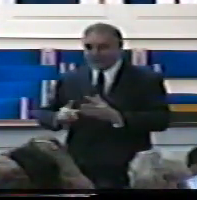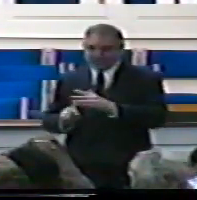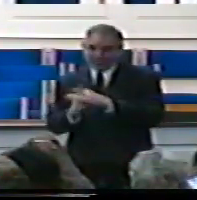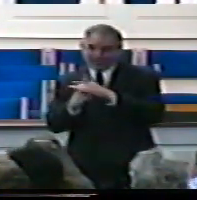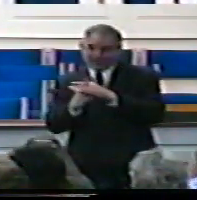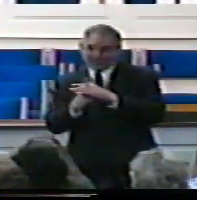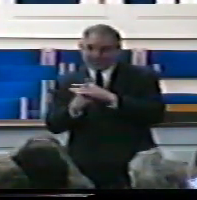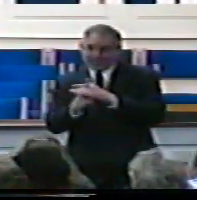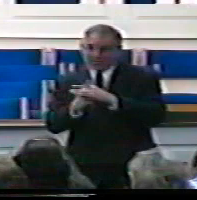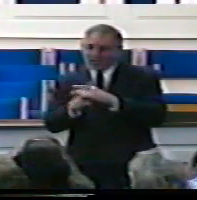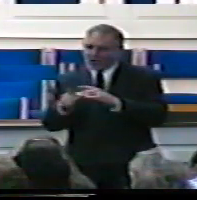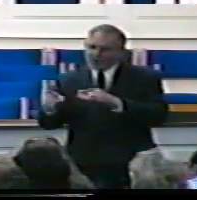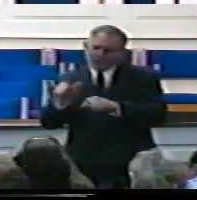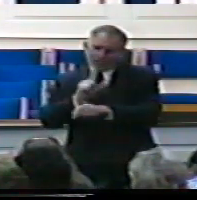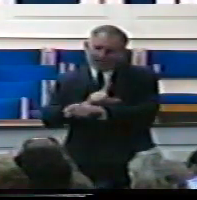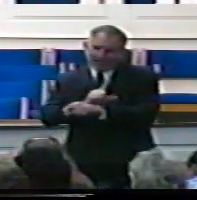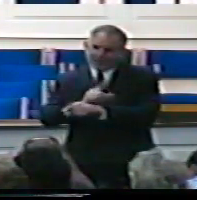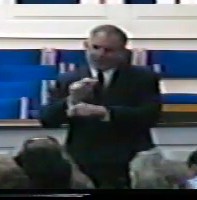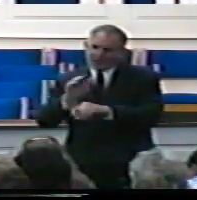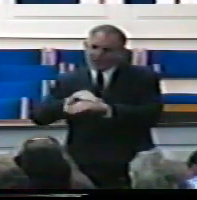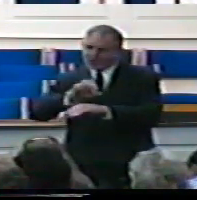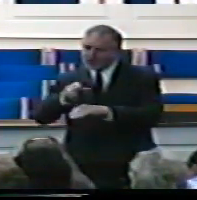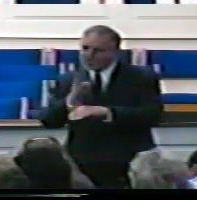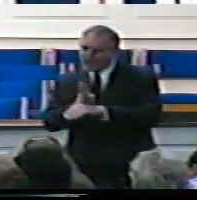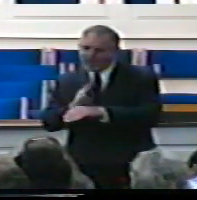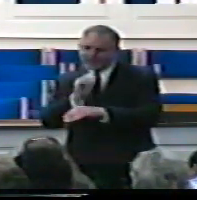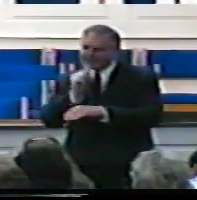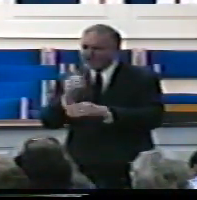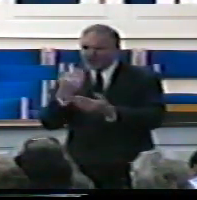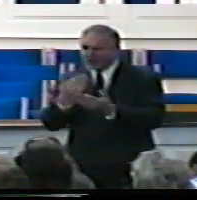Are you laboring in a job that's not attractive?